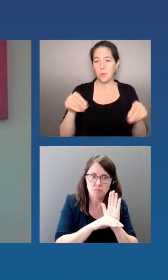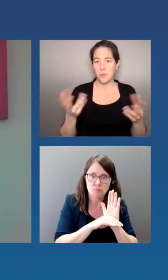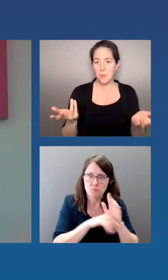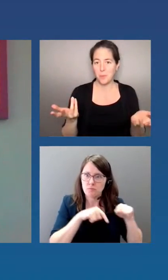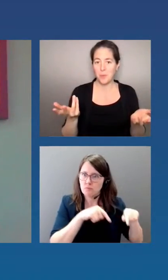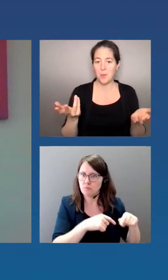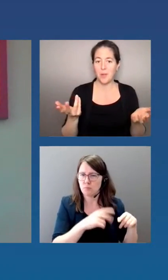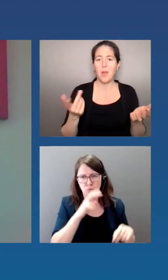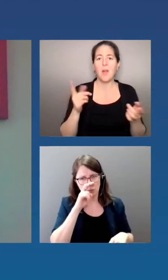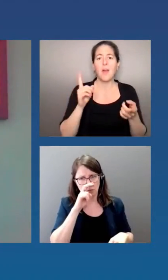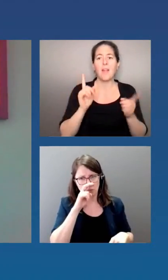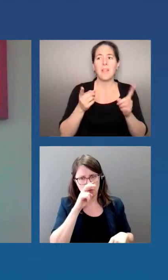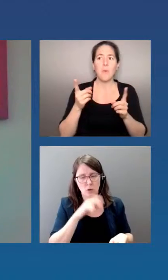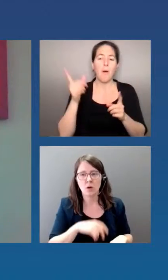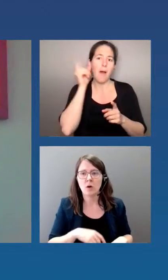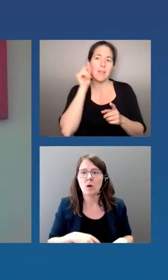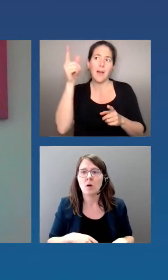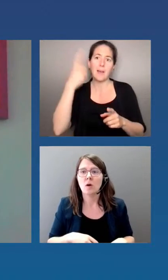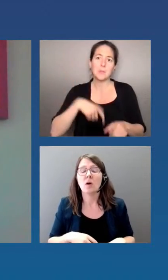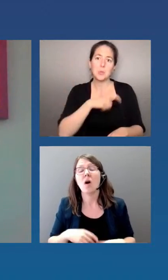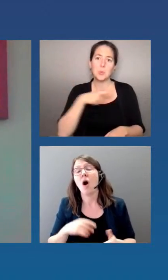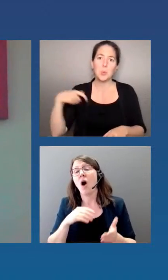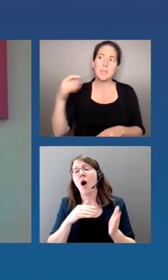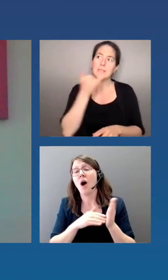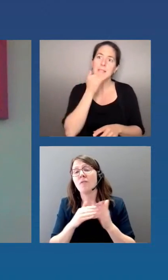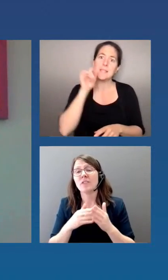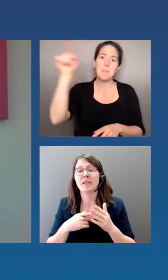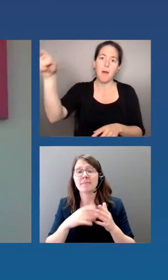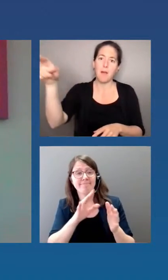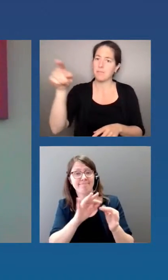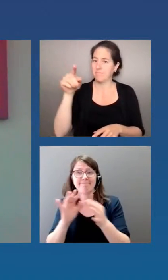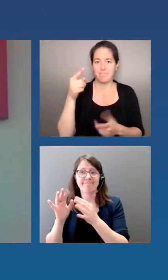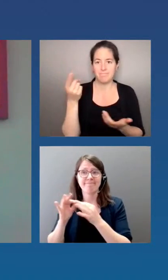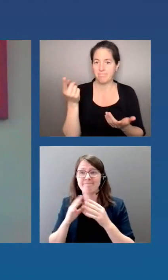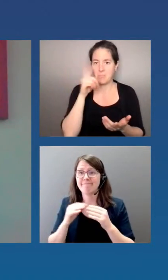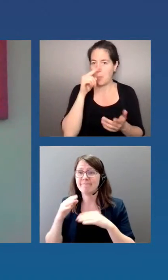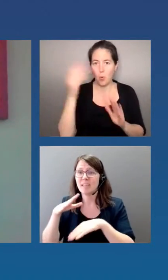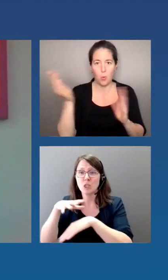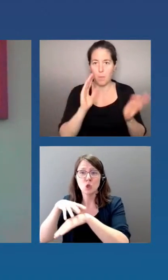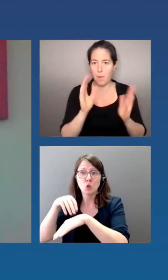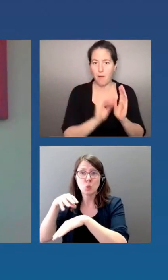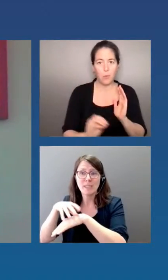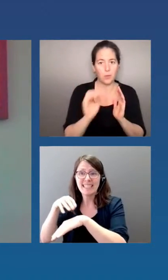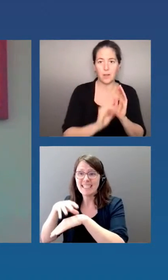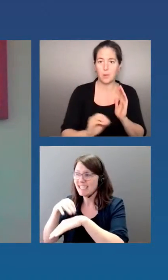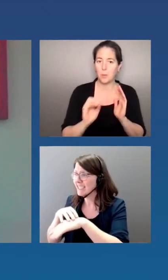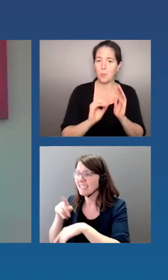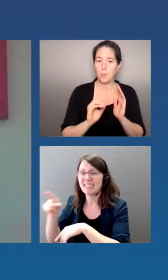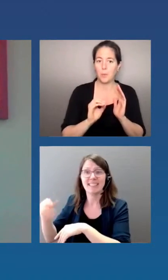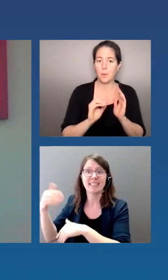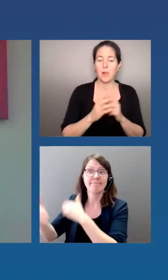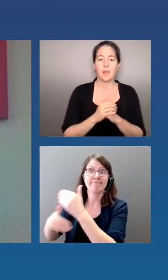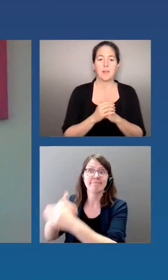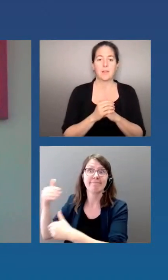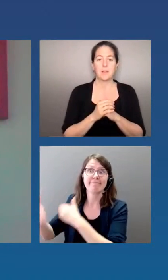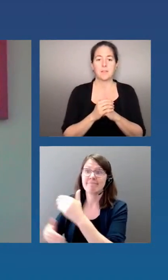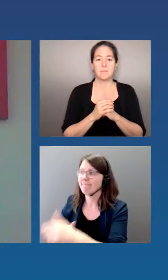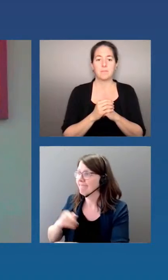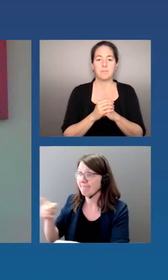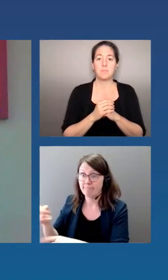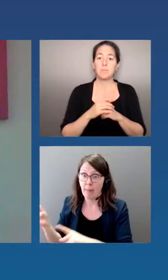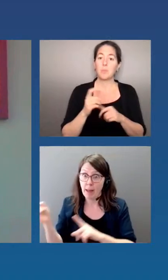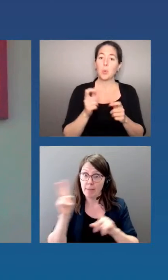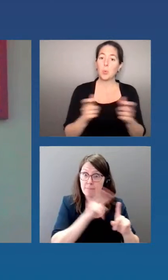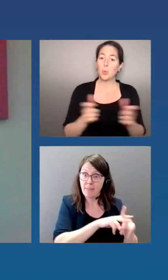can't compare that to what goes on in Ontario. Some of the waste energy facilities in Sweden are subsidized to the tune of 80 cents per kilowatt hour. And that's the thing that killed the